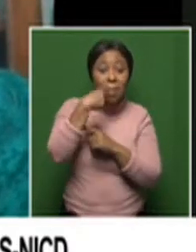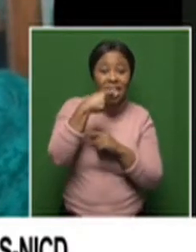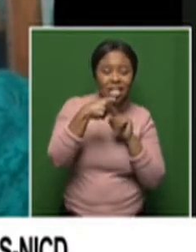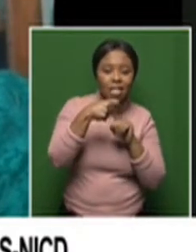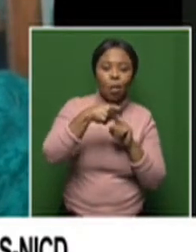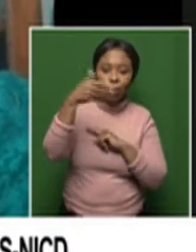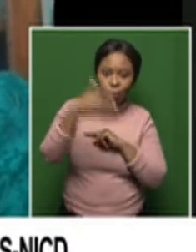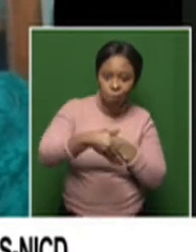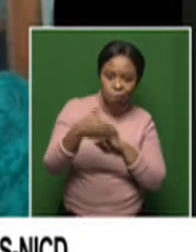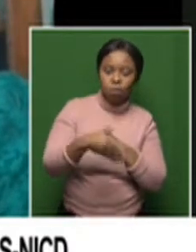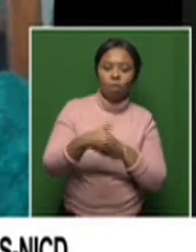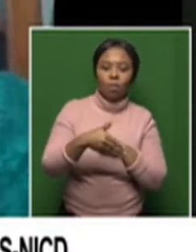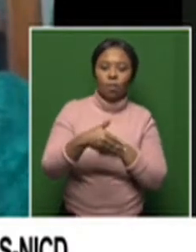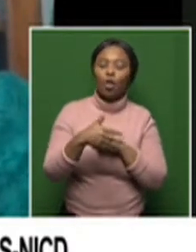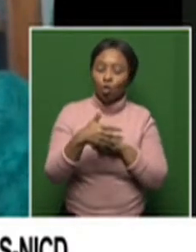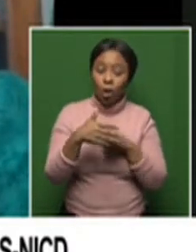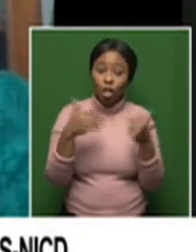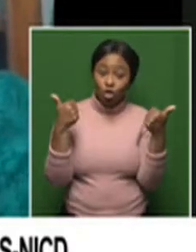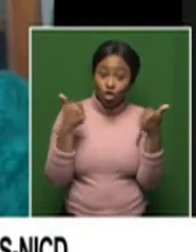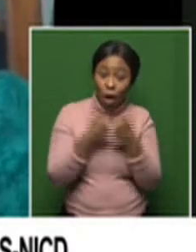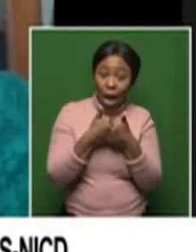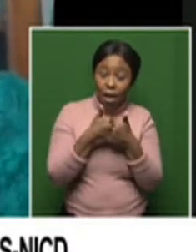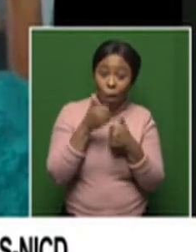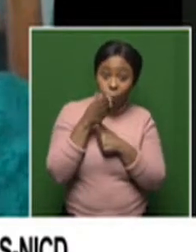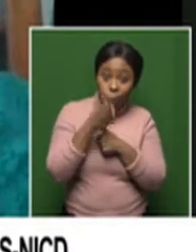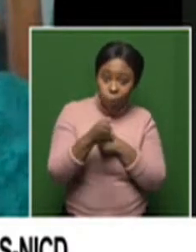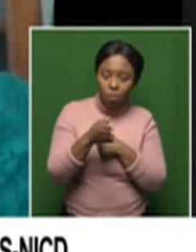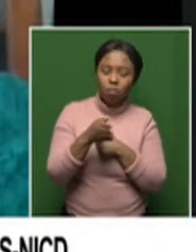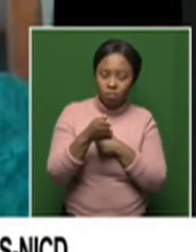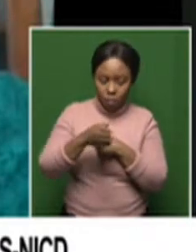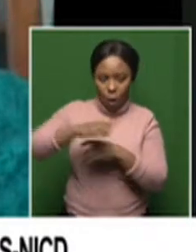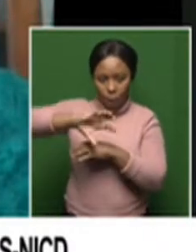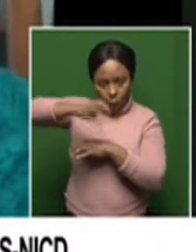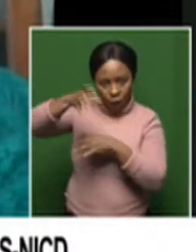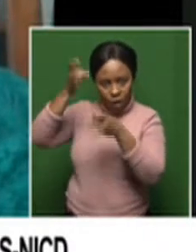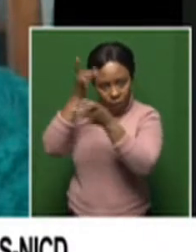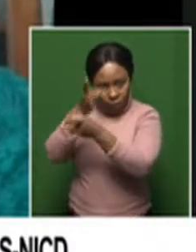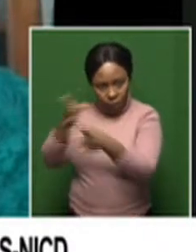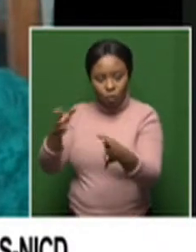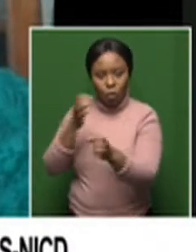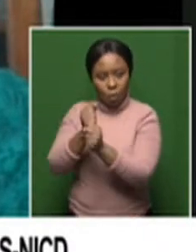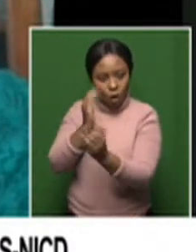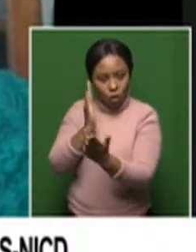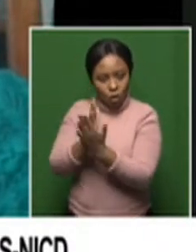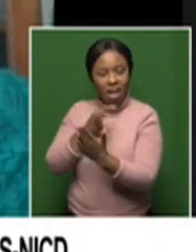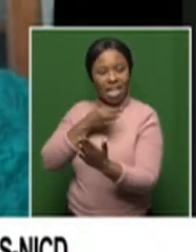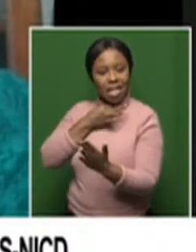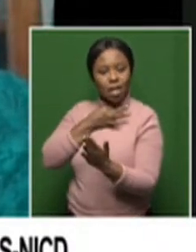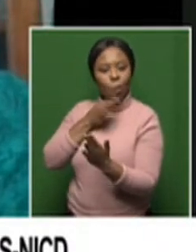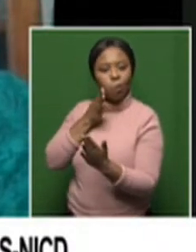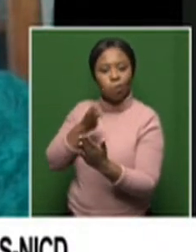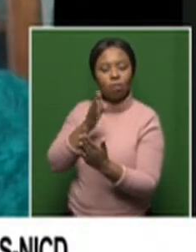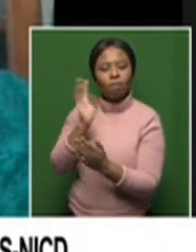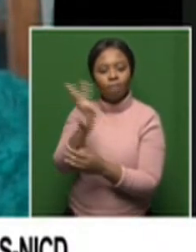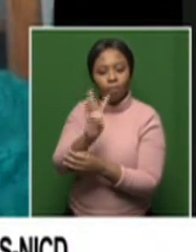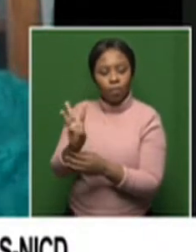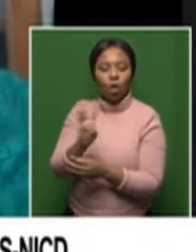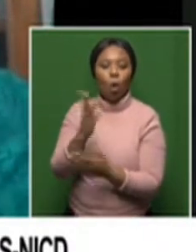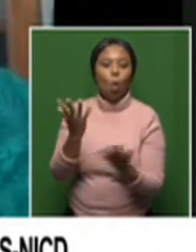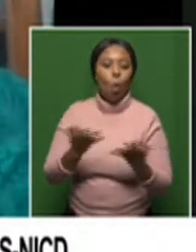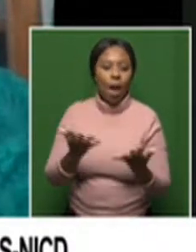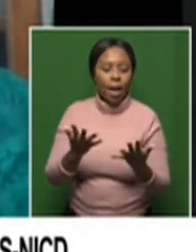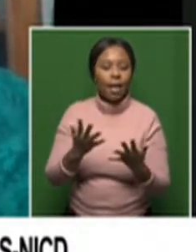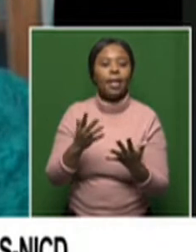availability. Where there are challenges, we also alert the provinces to the impending risk and encourage them to address